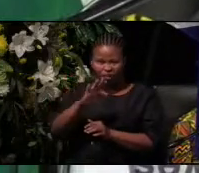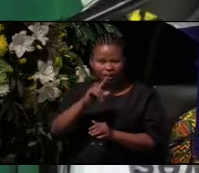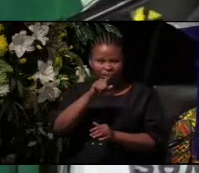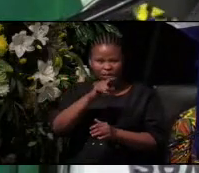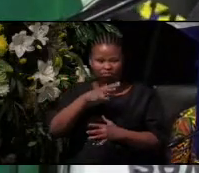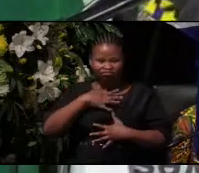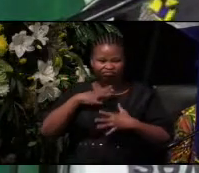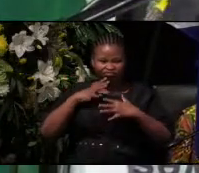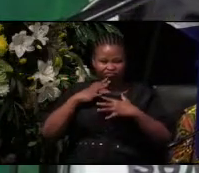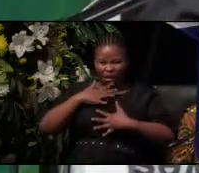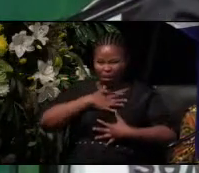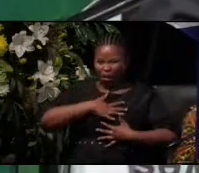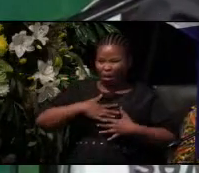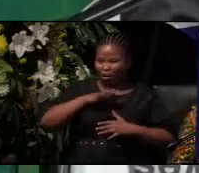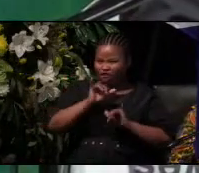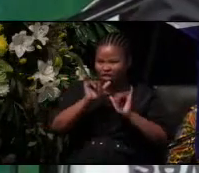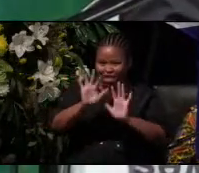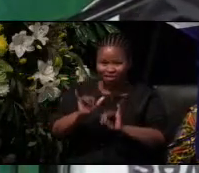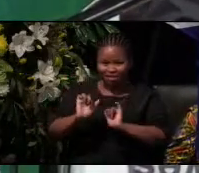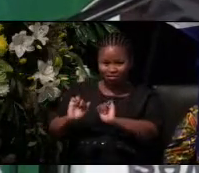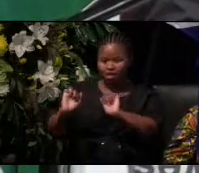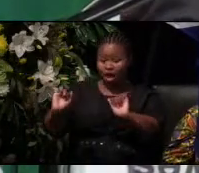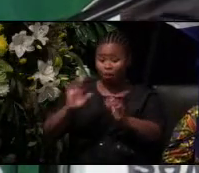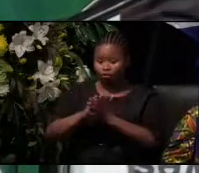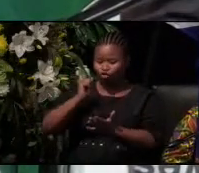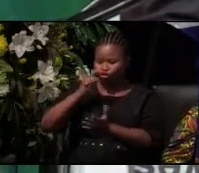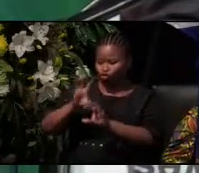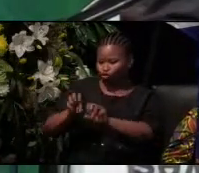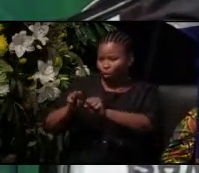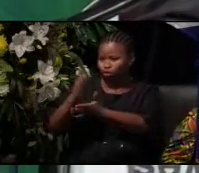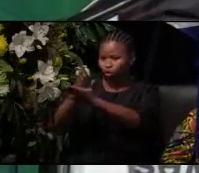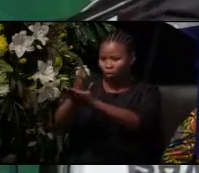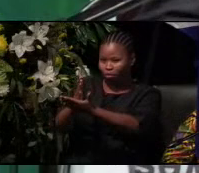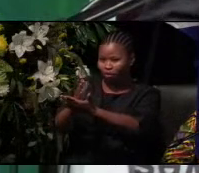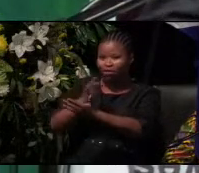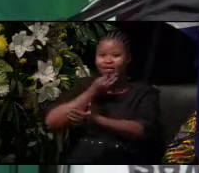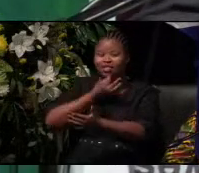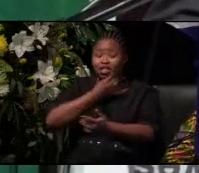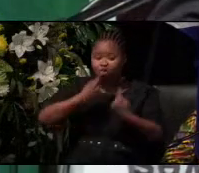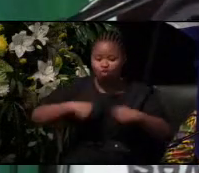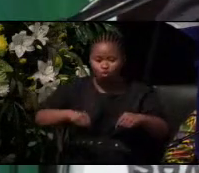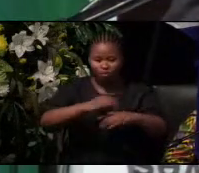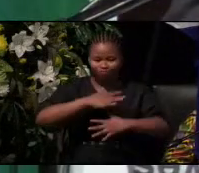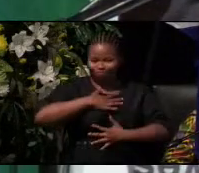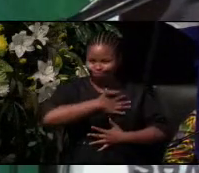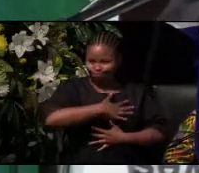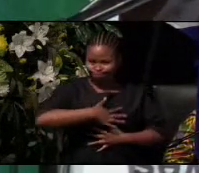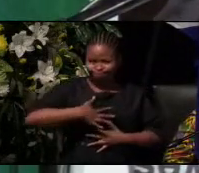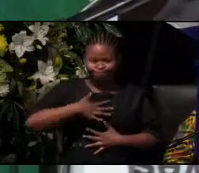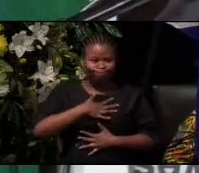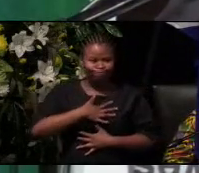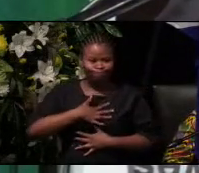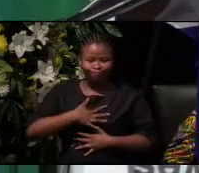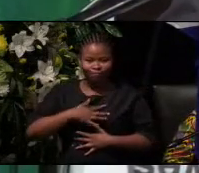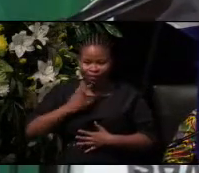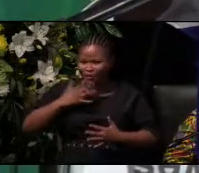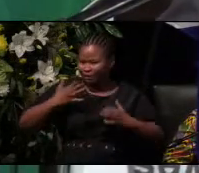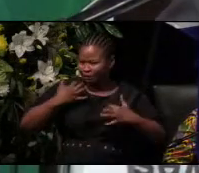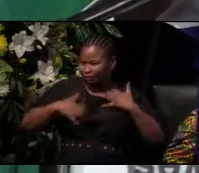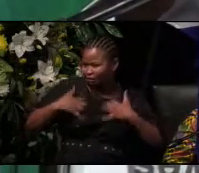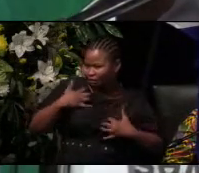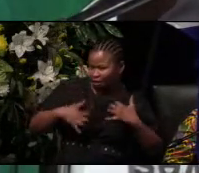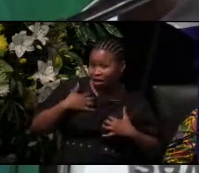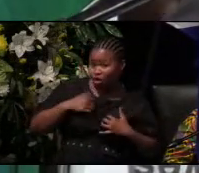what you're anticipating and I want to stop here and say we are very pleased very